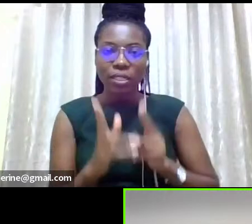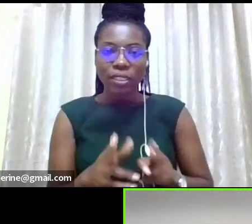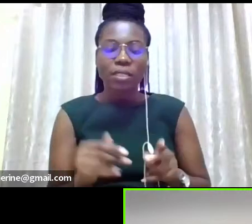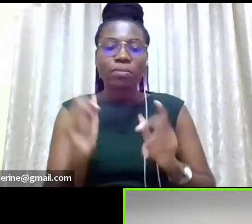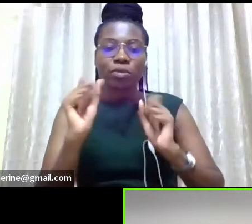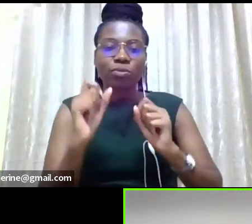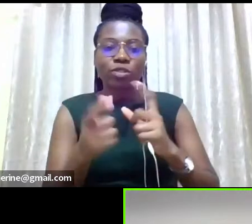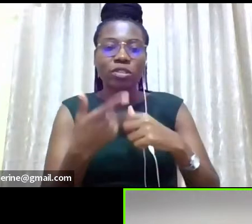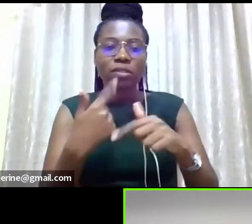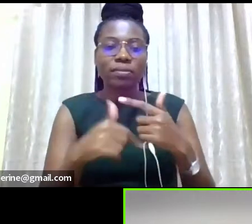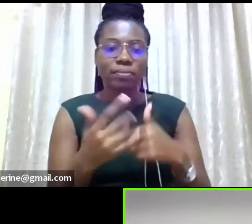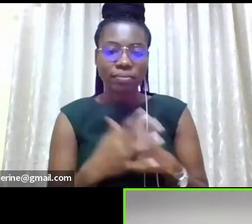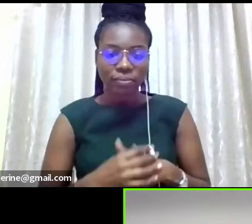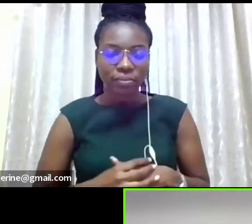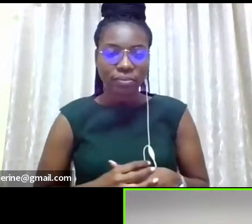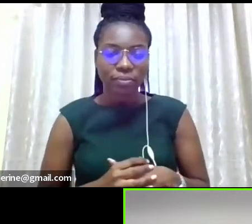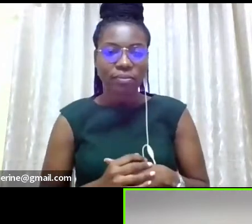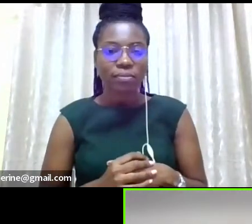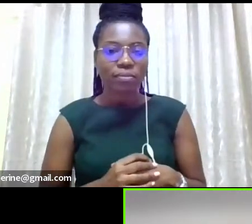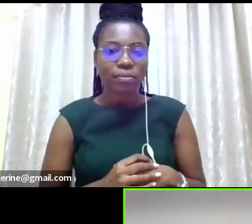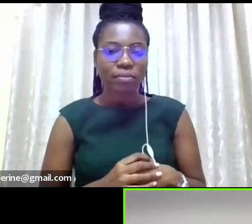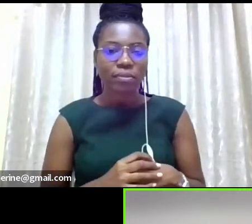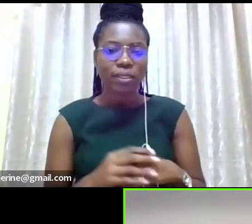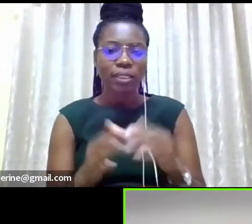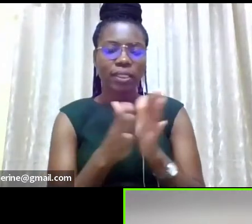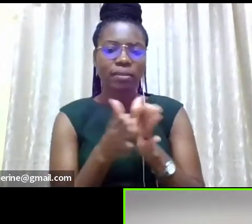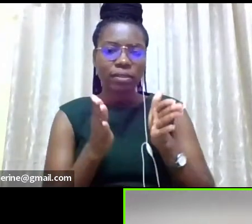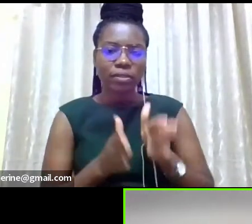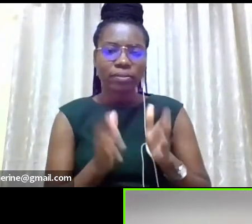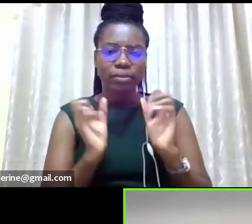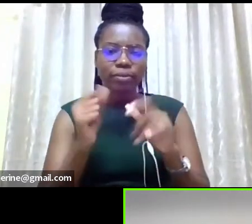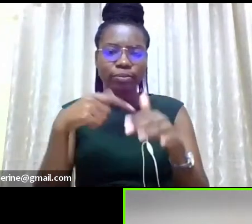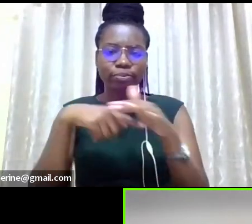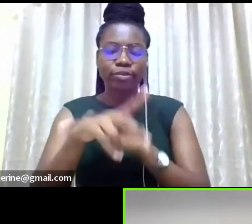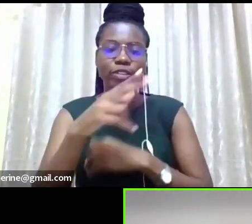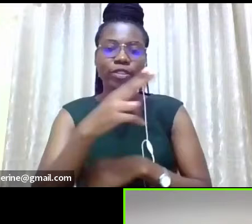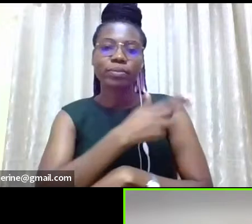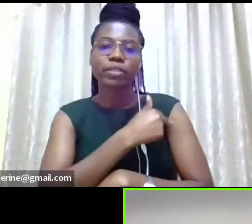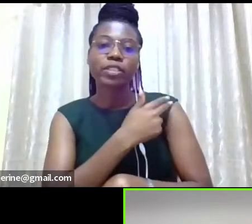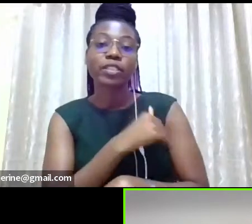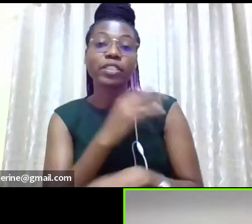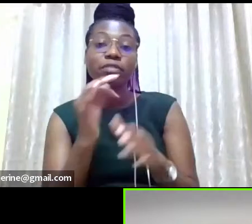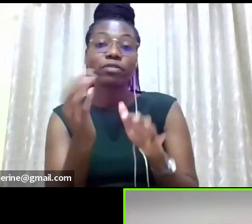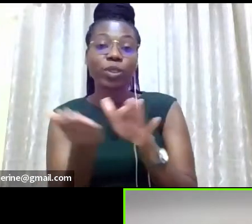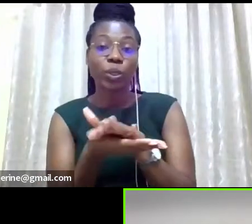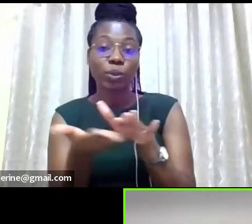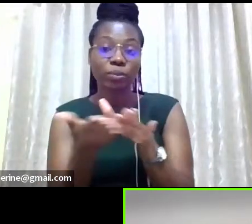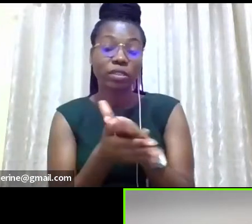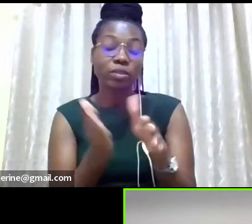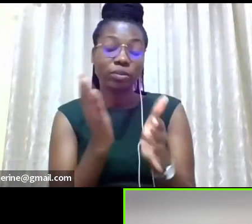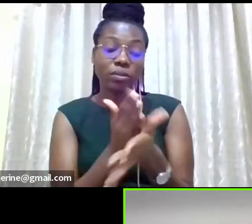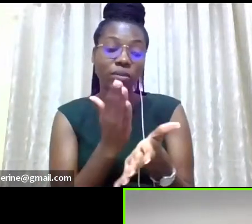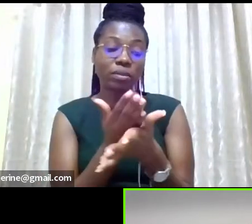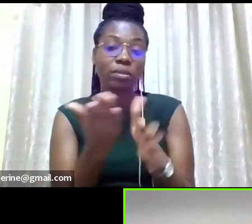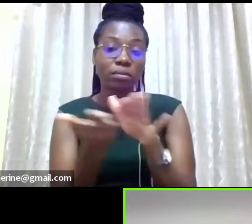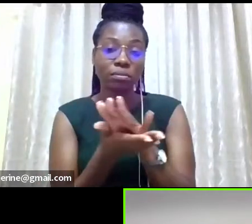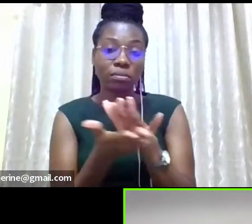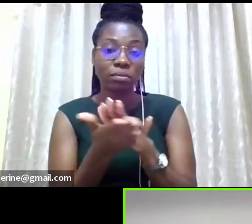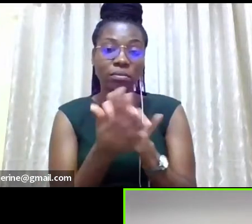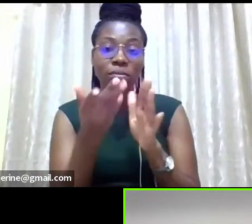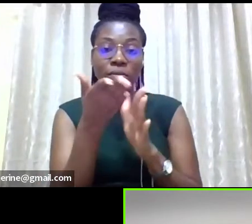of somebody being admitted in hospital. If their documents, of course, are